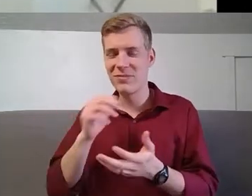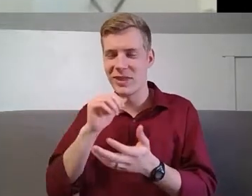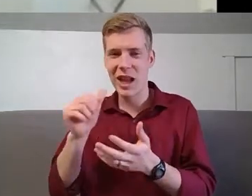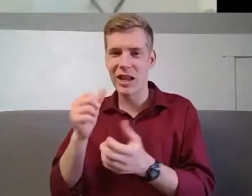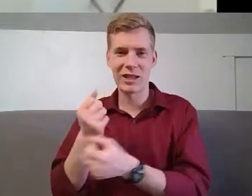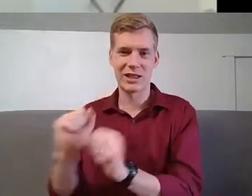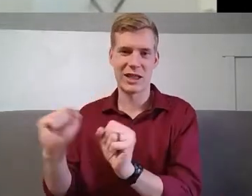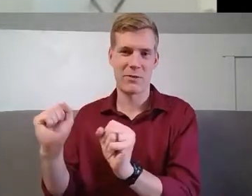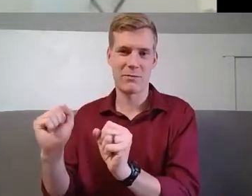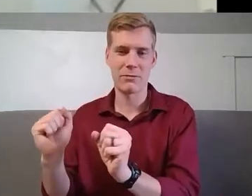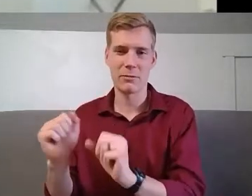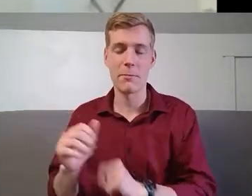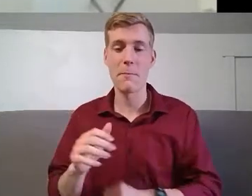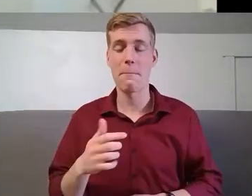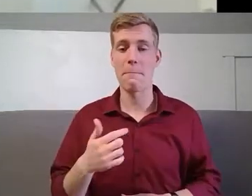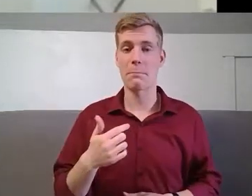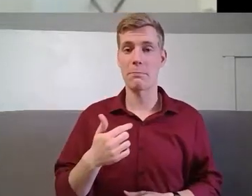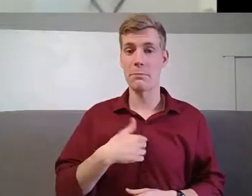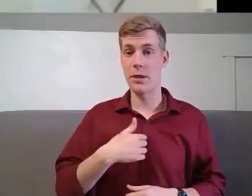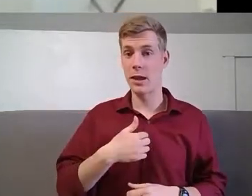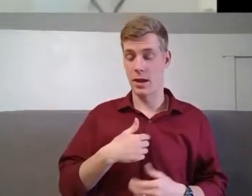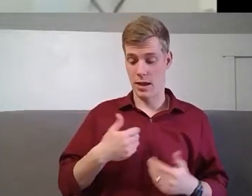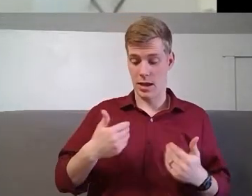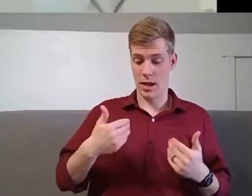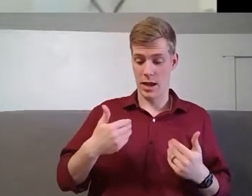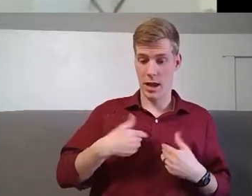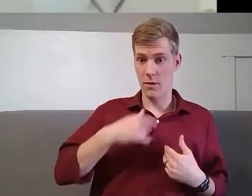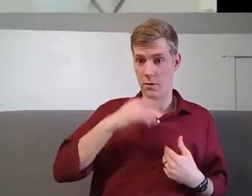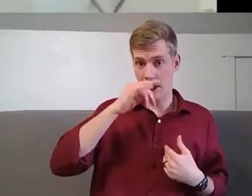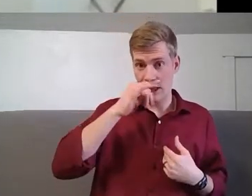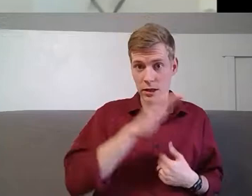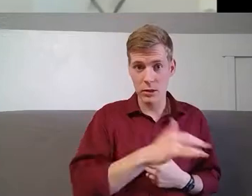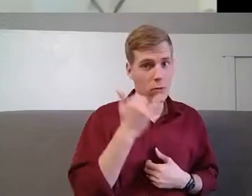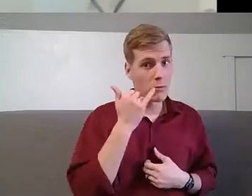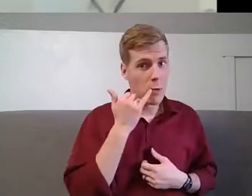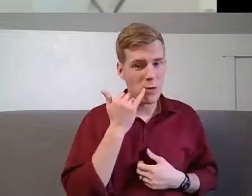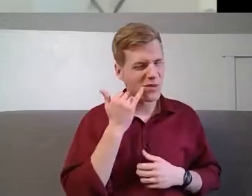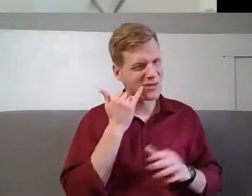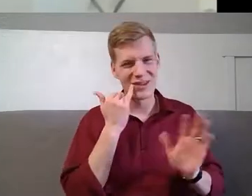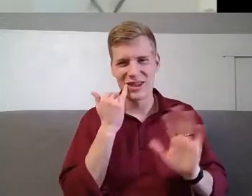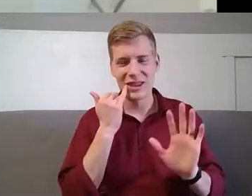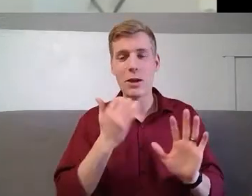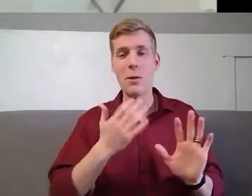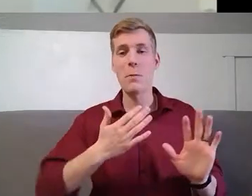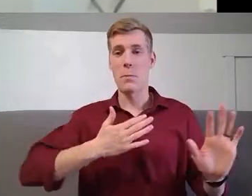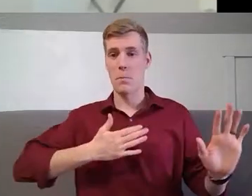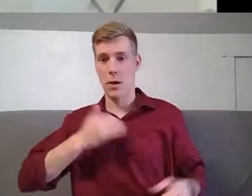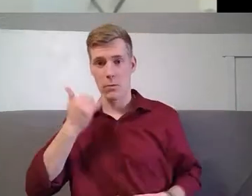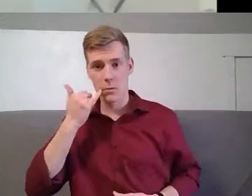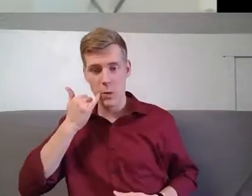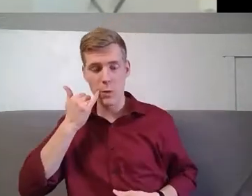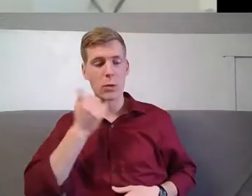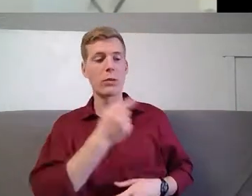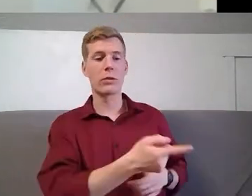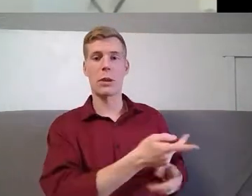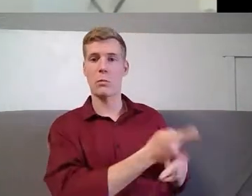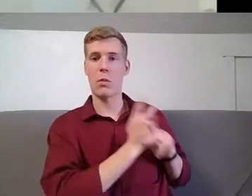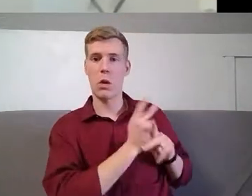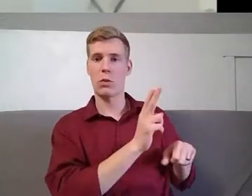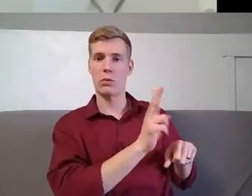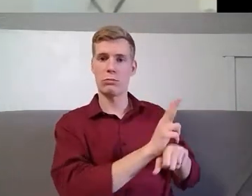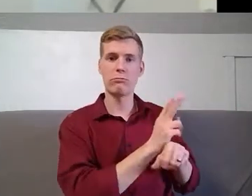safe. So it's not one that I necessarily have on my kid's phone. They use it on my phone to create the videos and that kind of stuff.